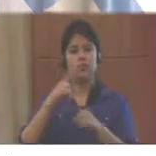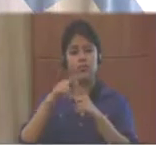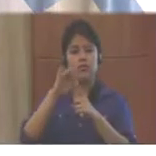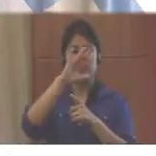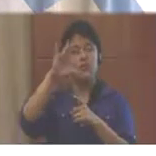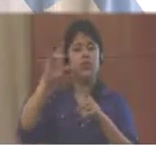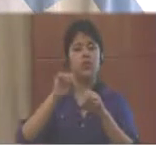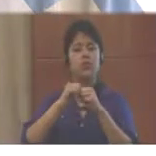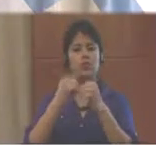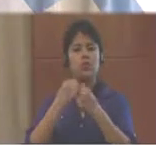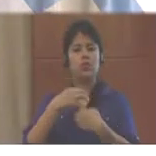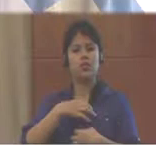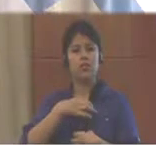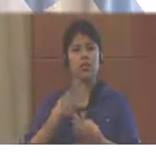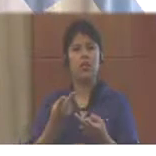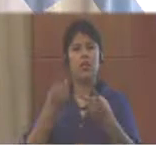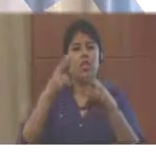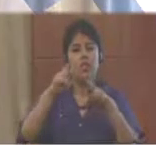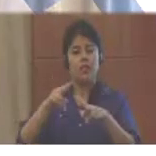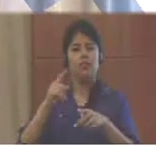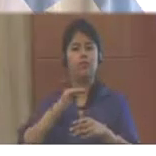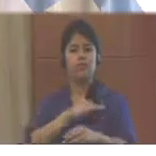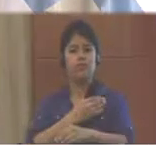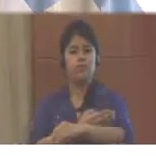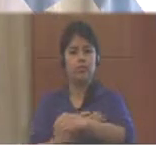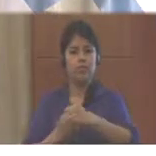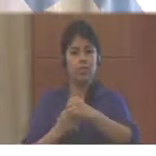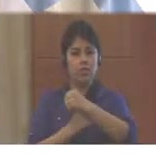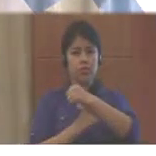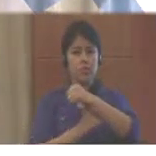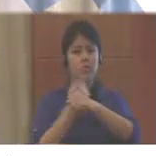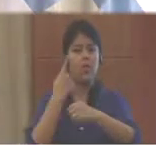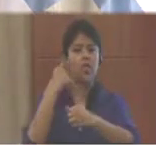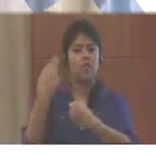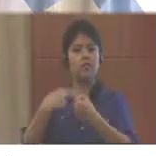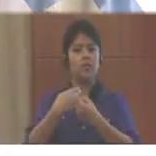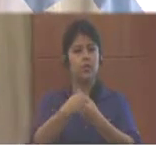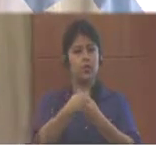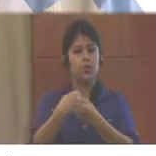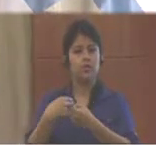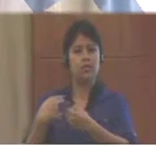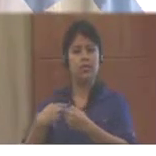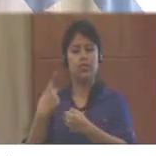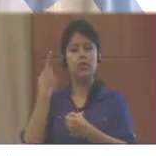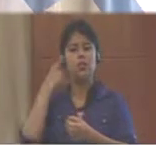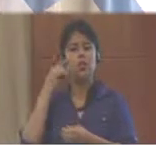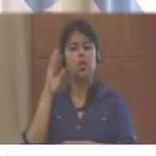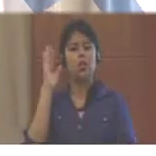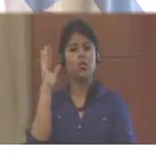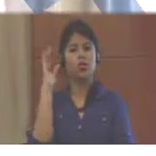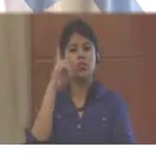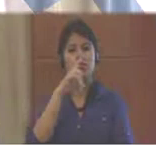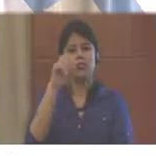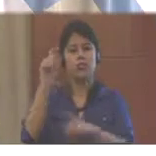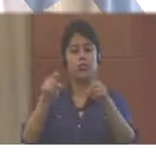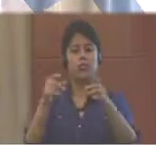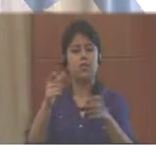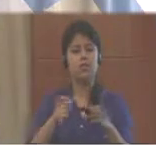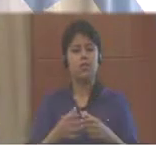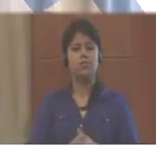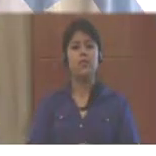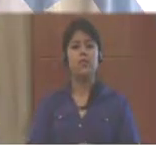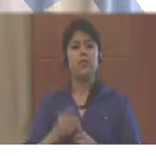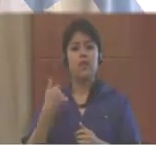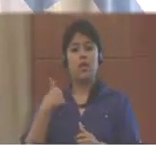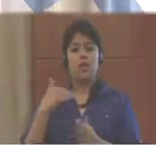the civil society actors and players, in which in some way did reinforce the commitments of